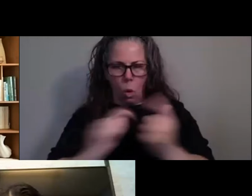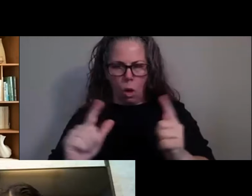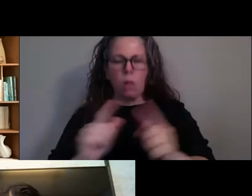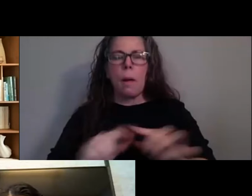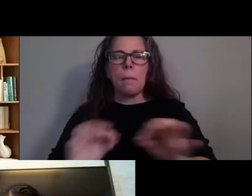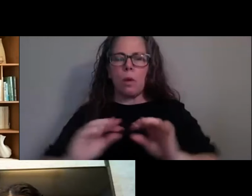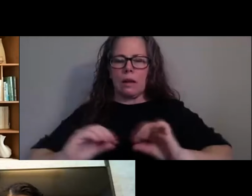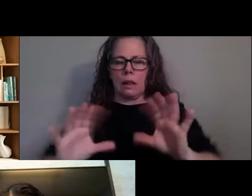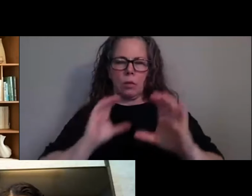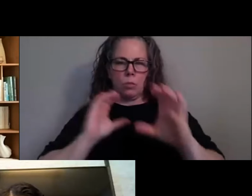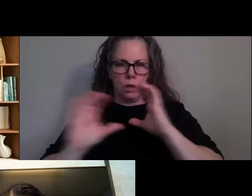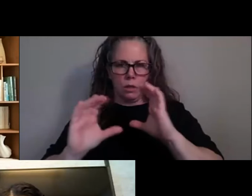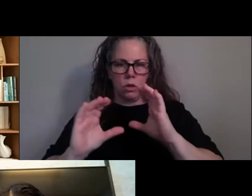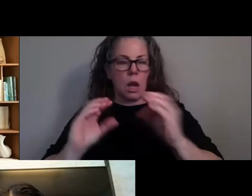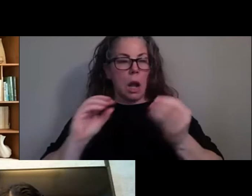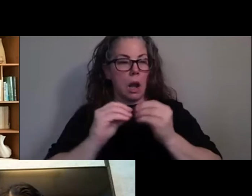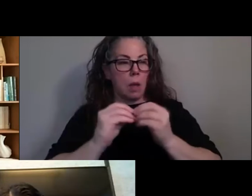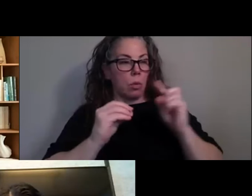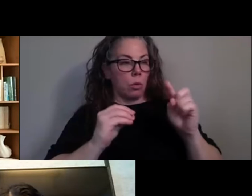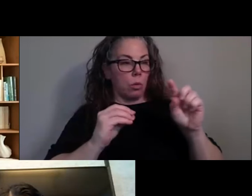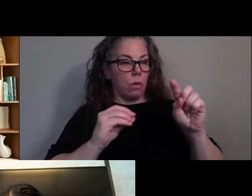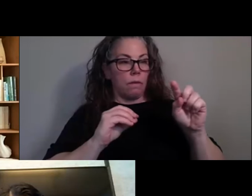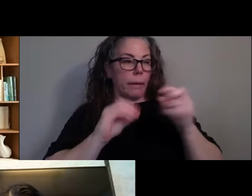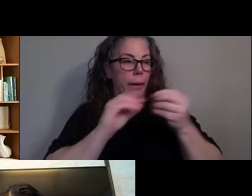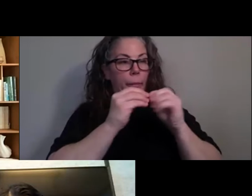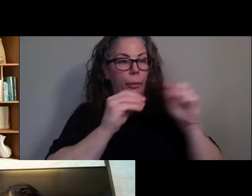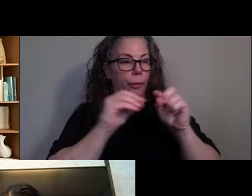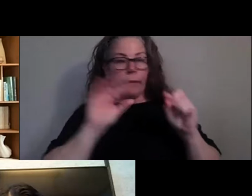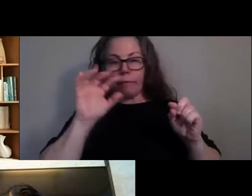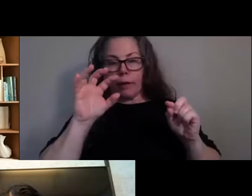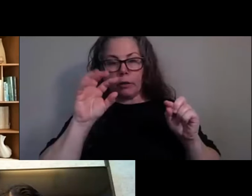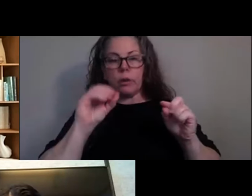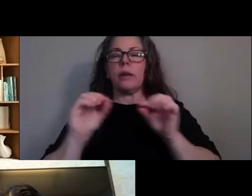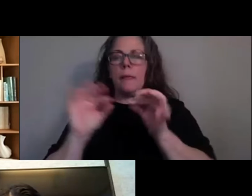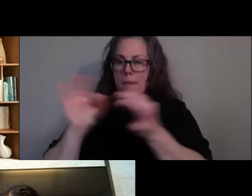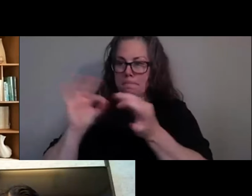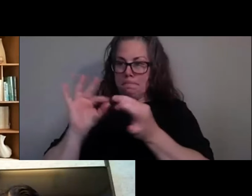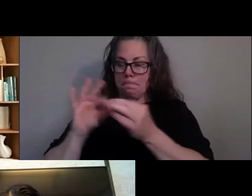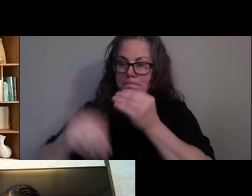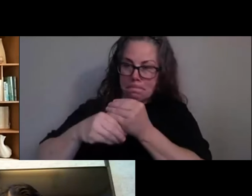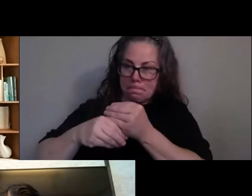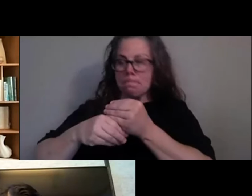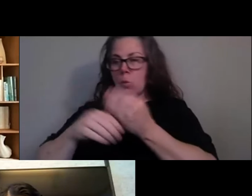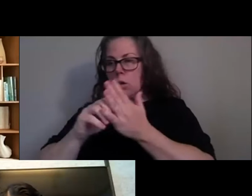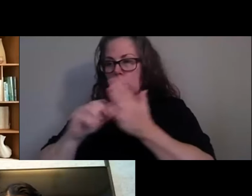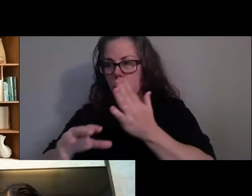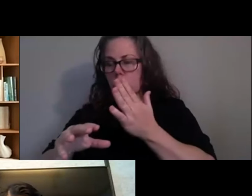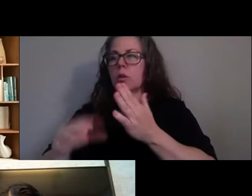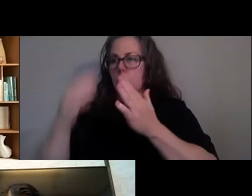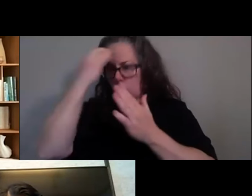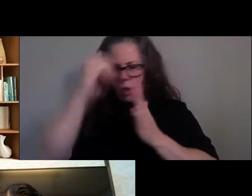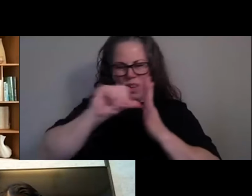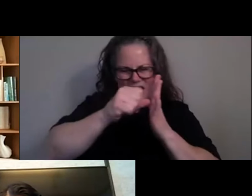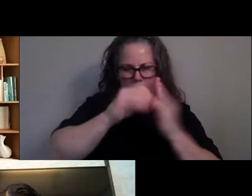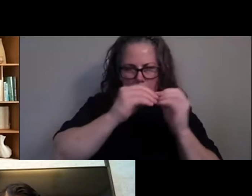clearly about amendment number, you know, 500 or whatever it is, and keeping that at the top of people's minds